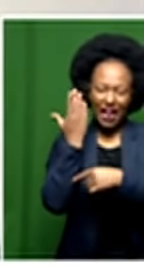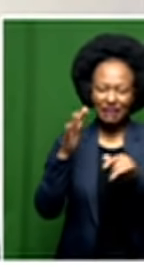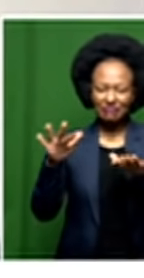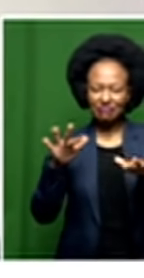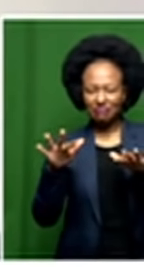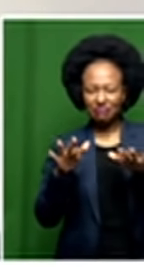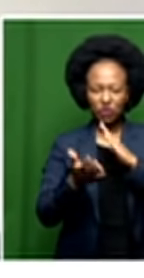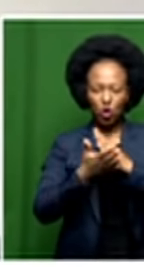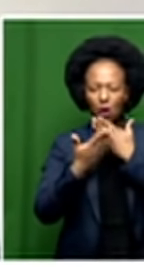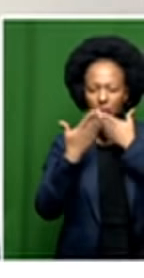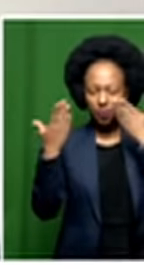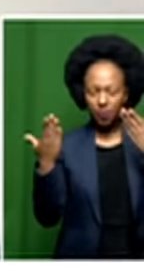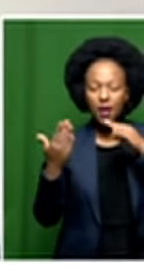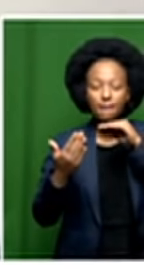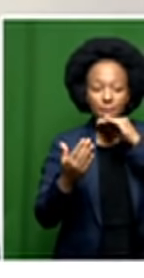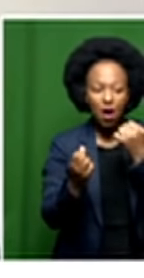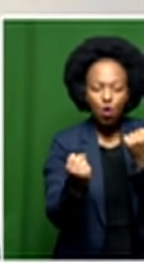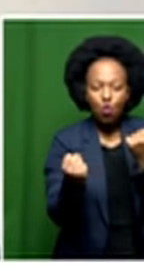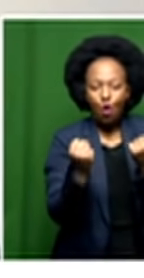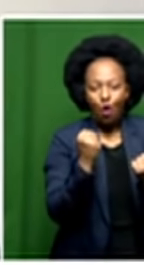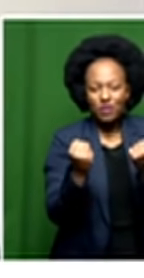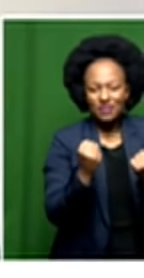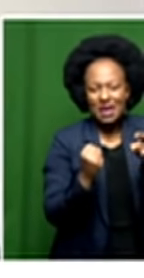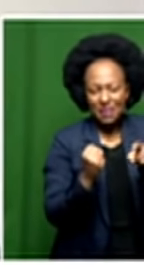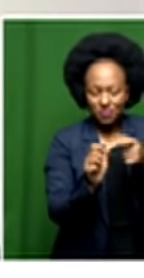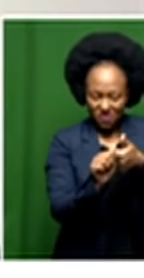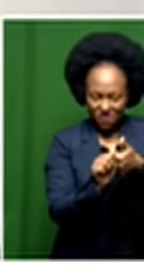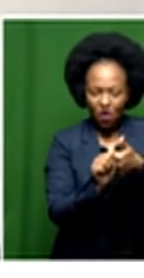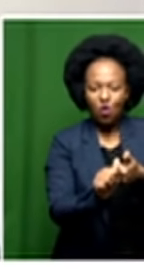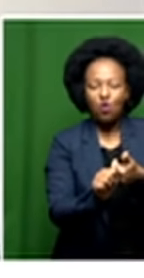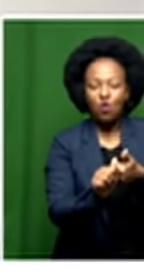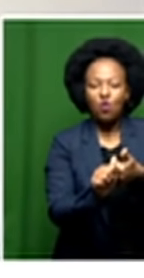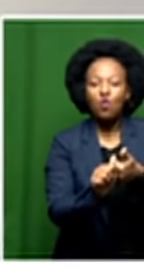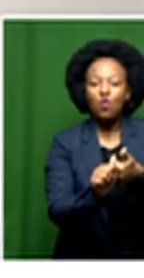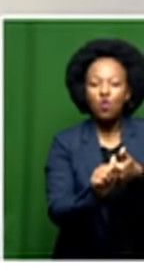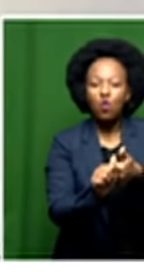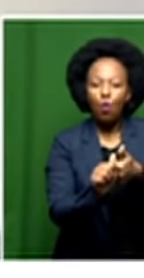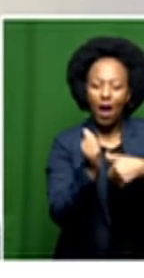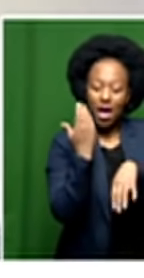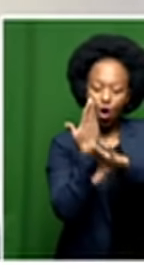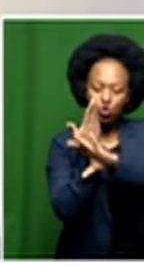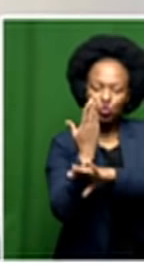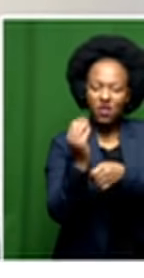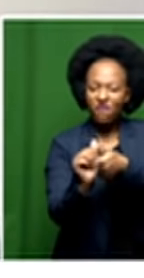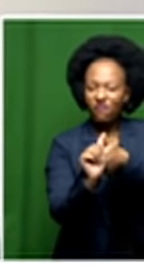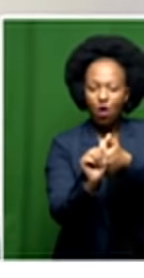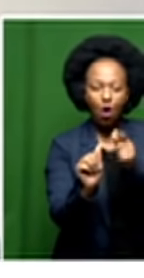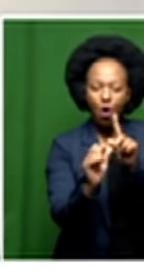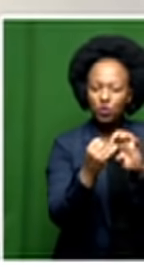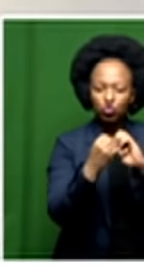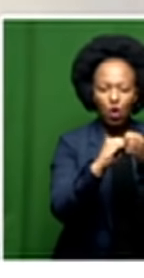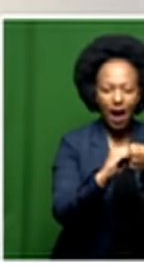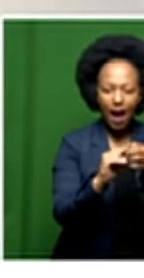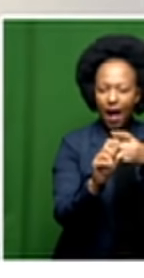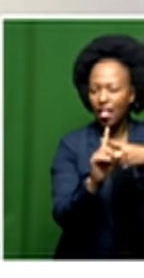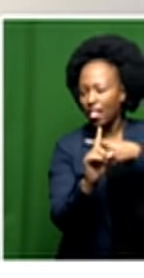uncertainty means that the court must act strictly within the parameters of the Constitution and not try and